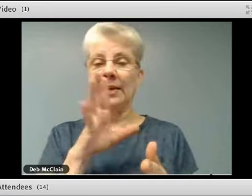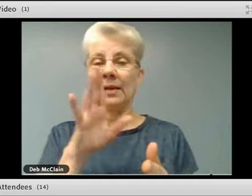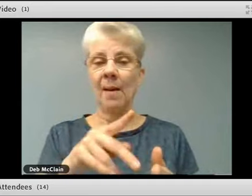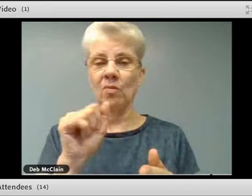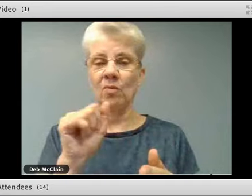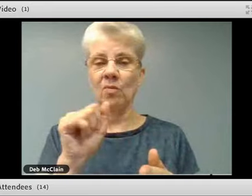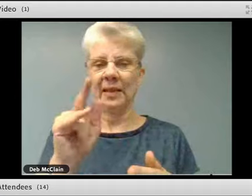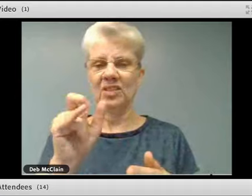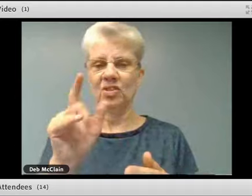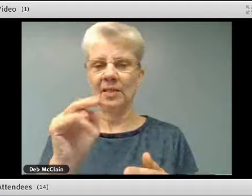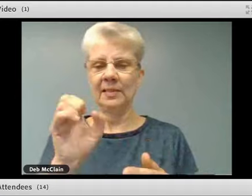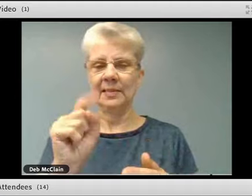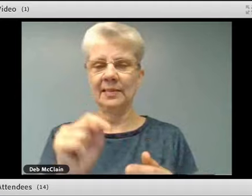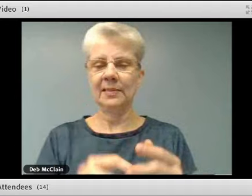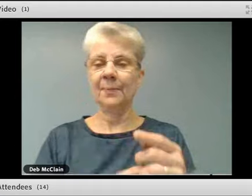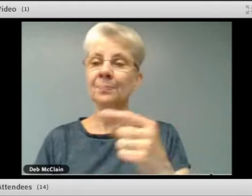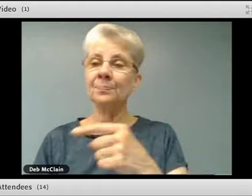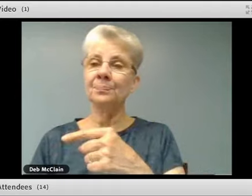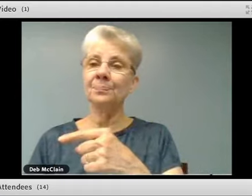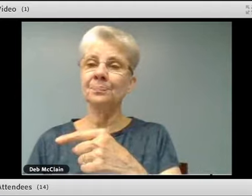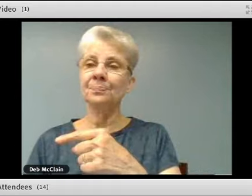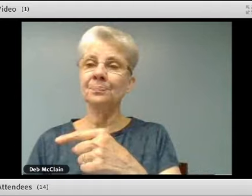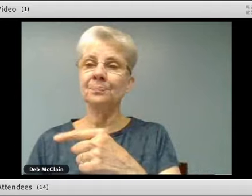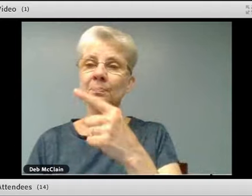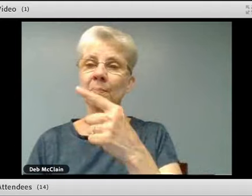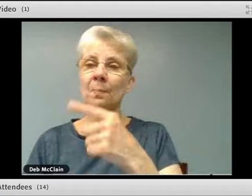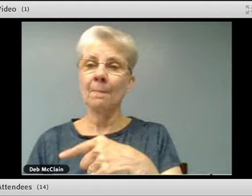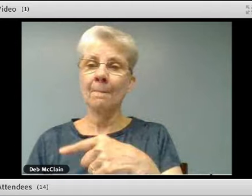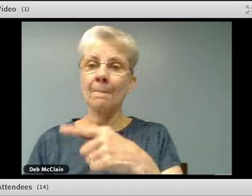movement. So